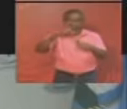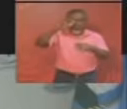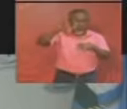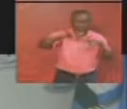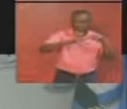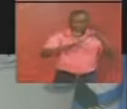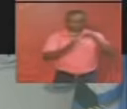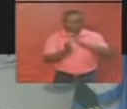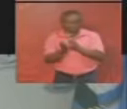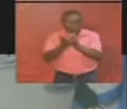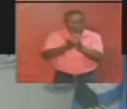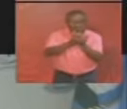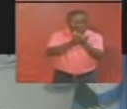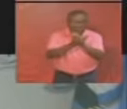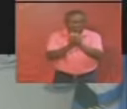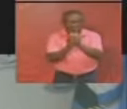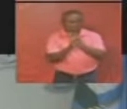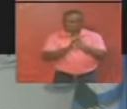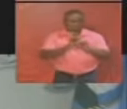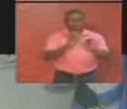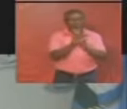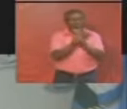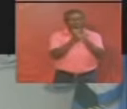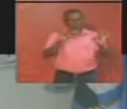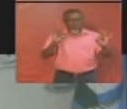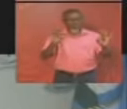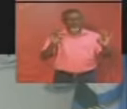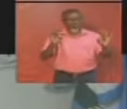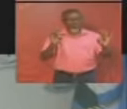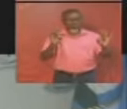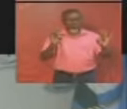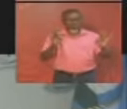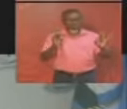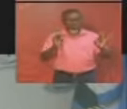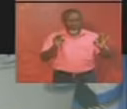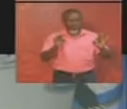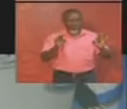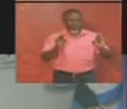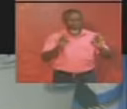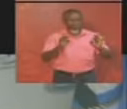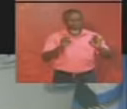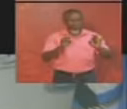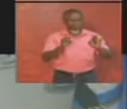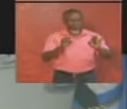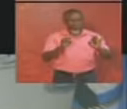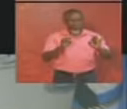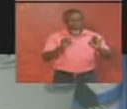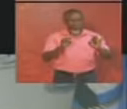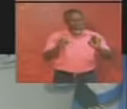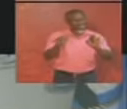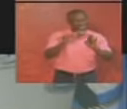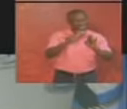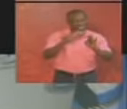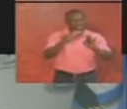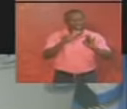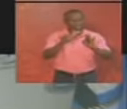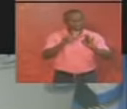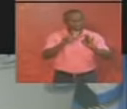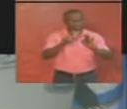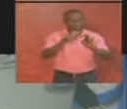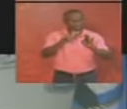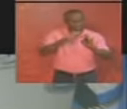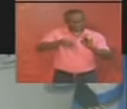between the movement of persons between islands. And just as similarly as we would see in Trinidad, there are certain counties that